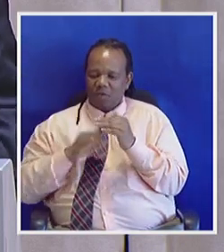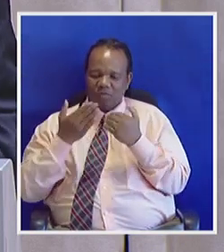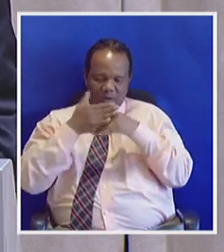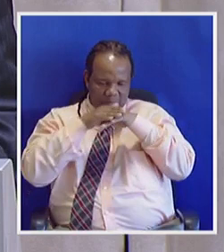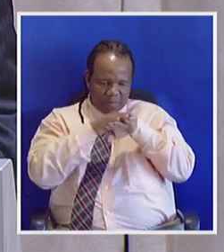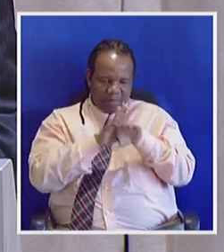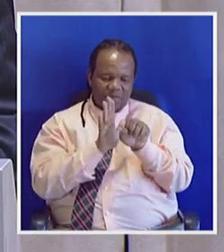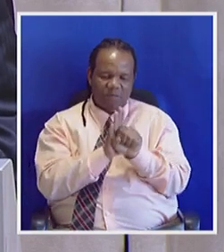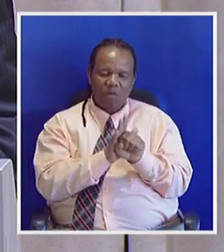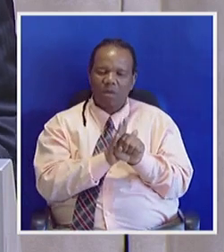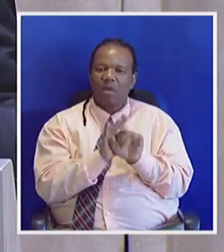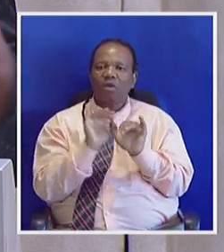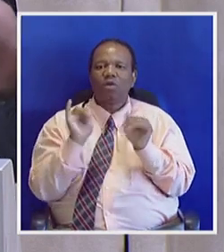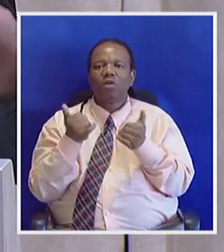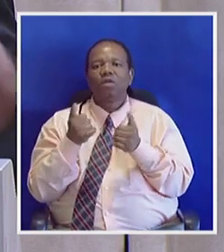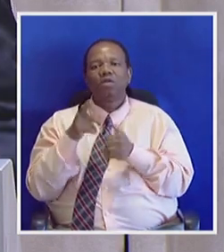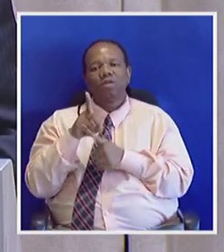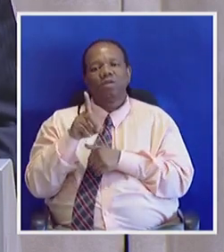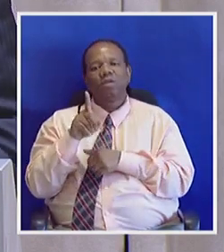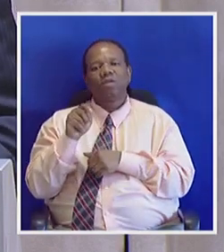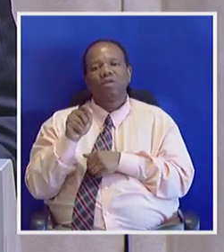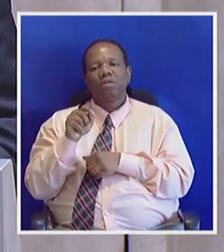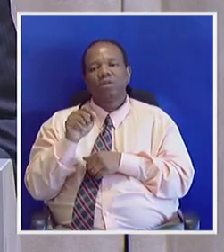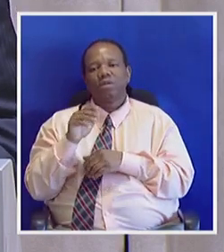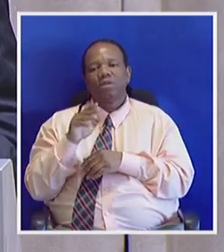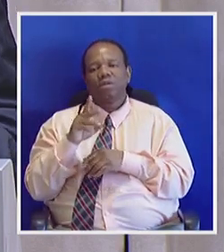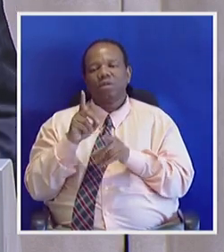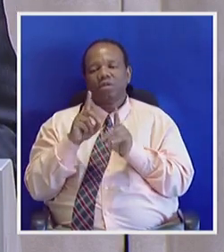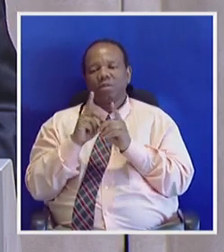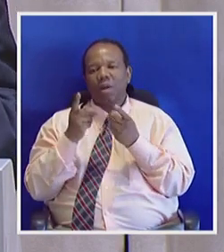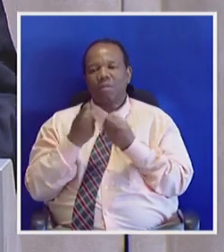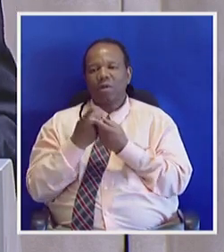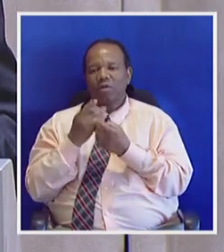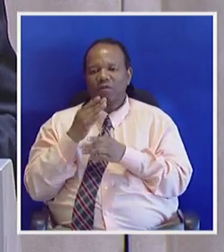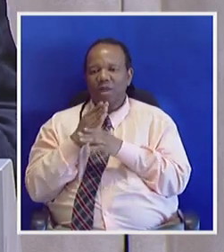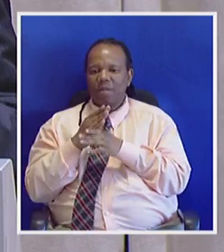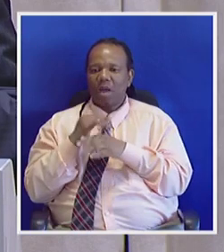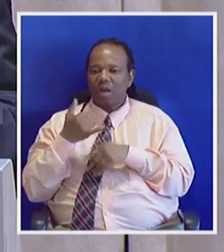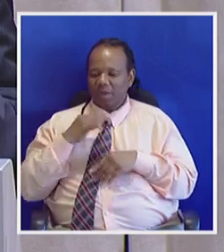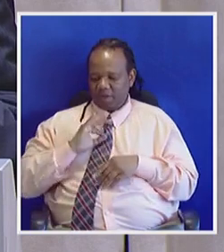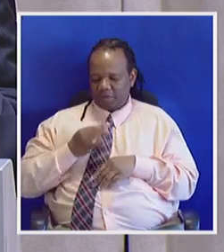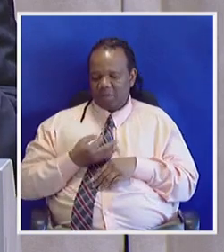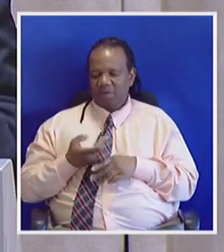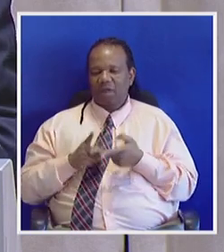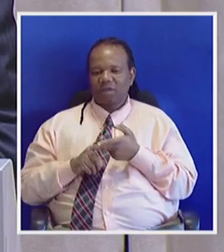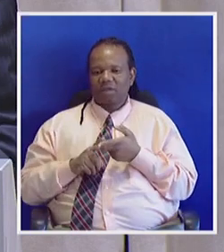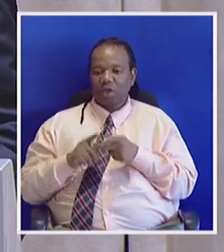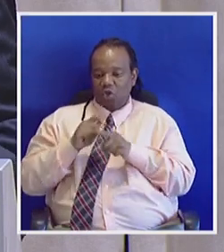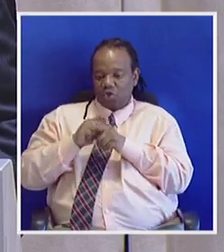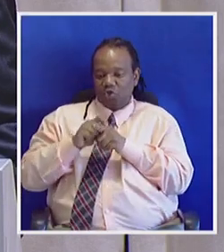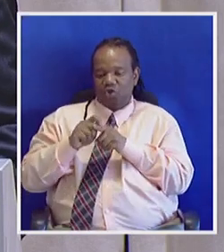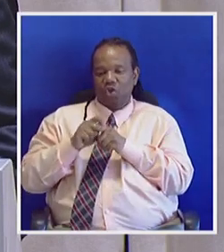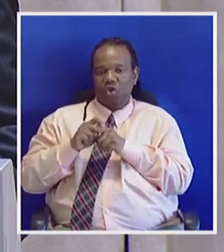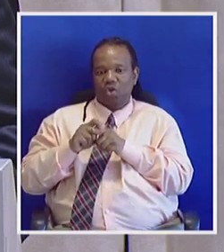process right now of getting inspectors employed, trained, so that by the time the